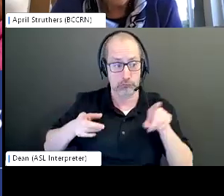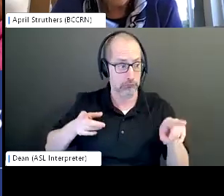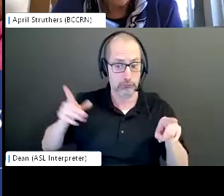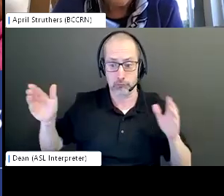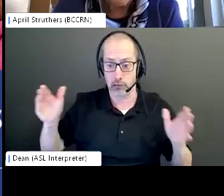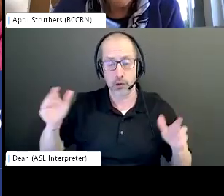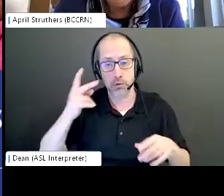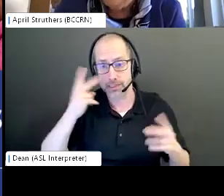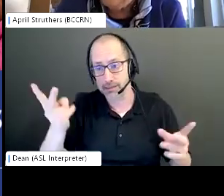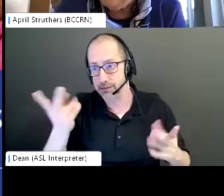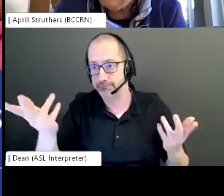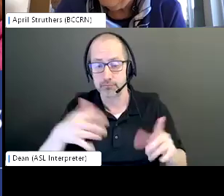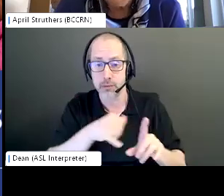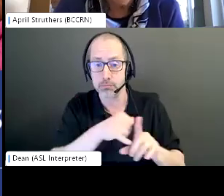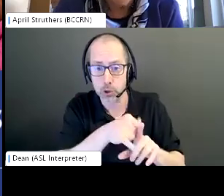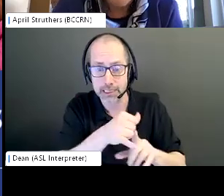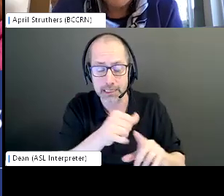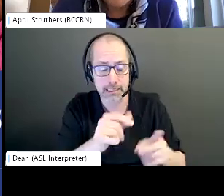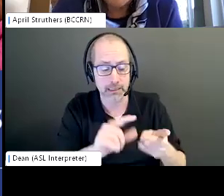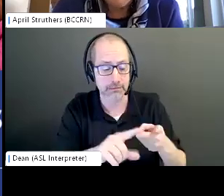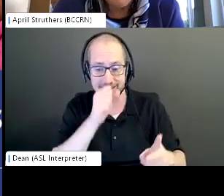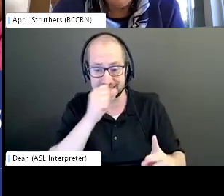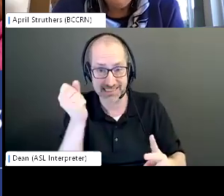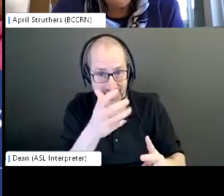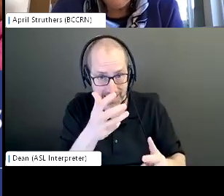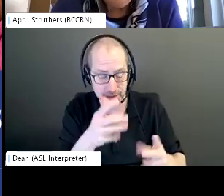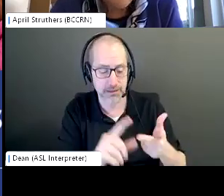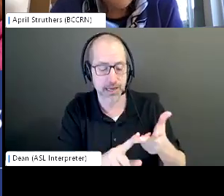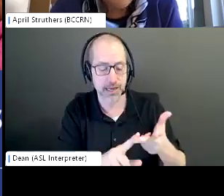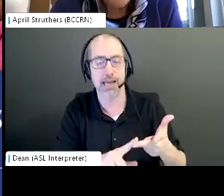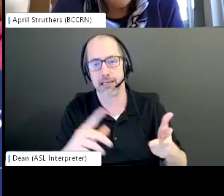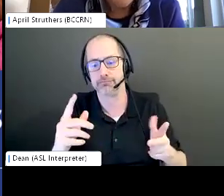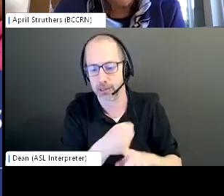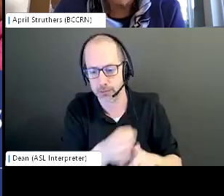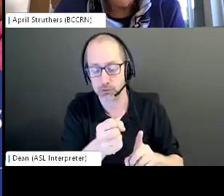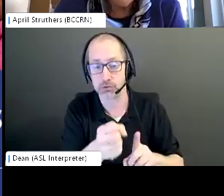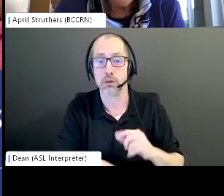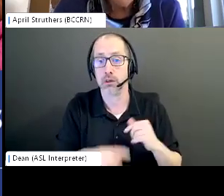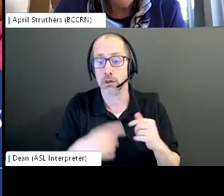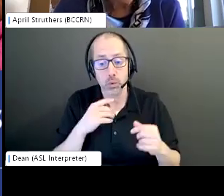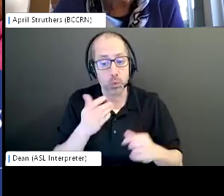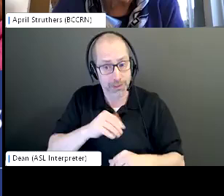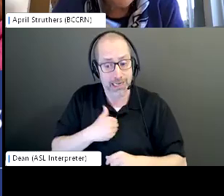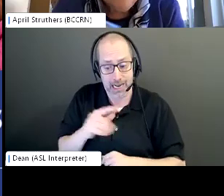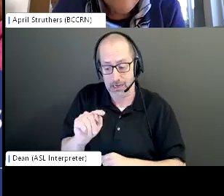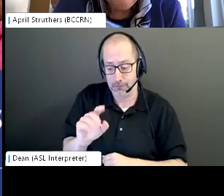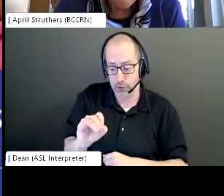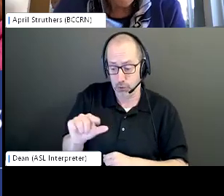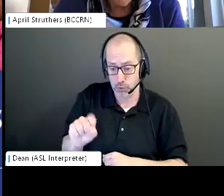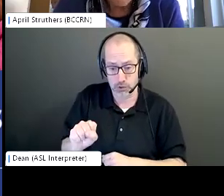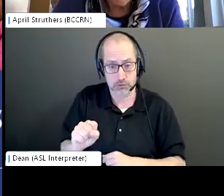bullying, neglect, and abuse. And we have tools to resist, to prevent